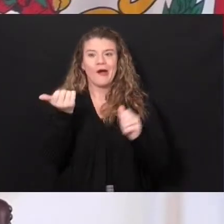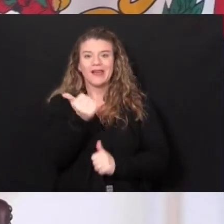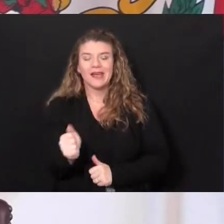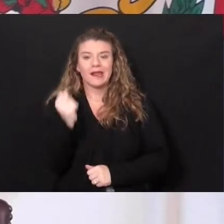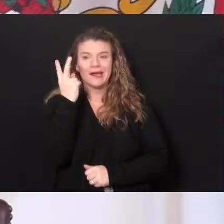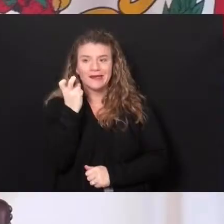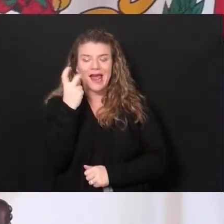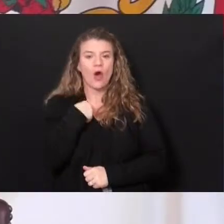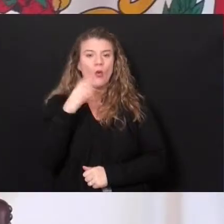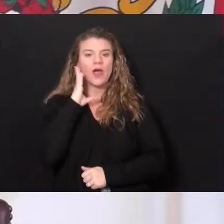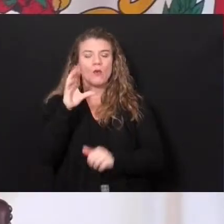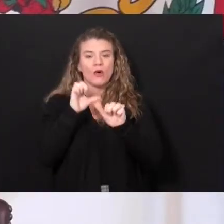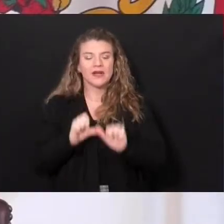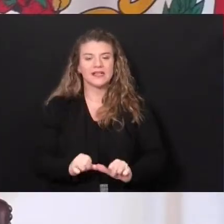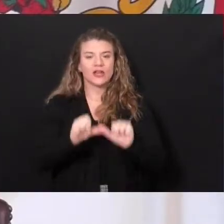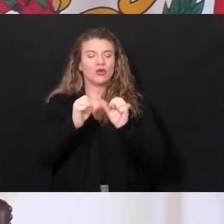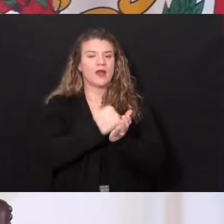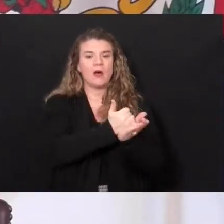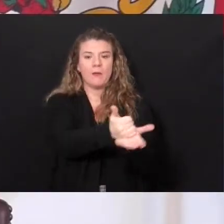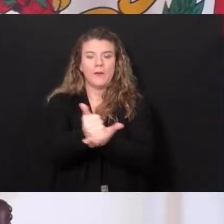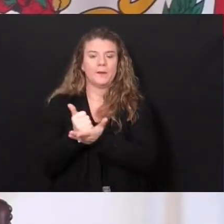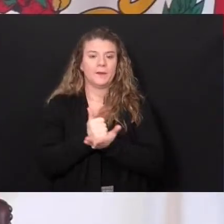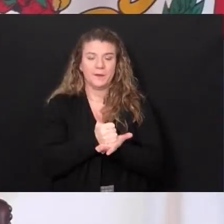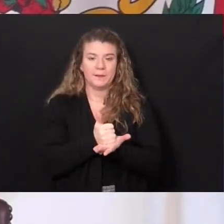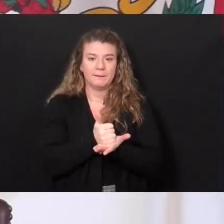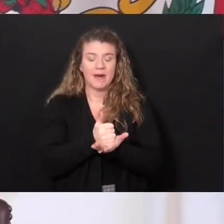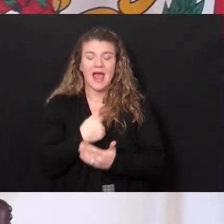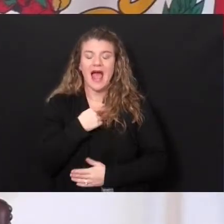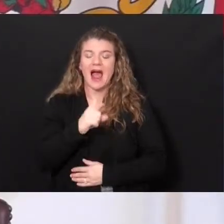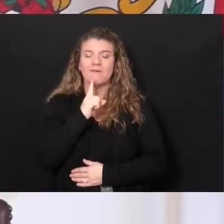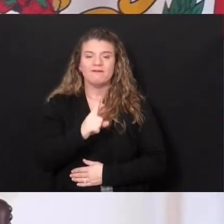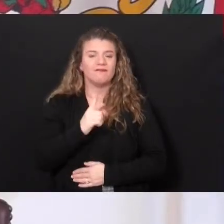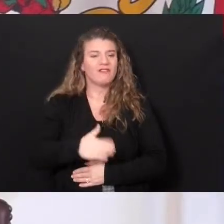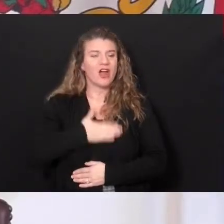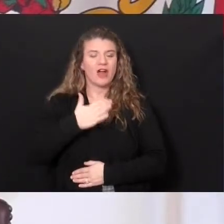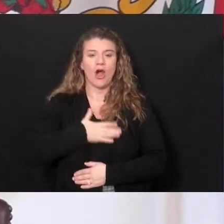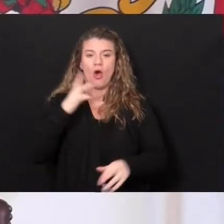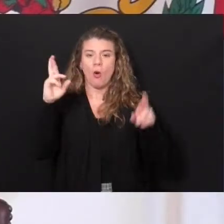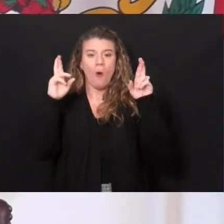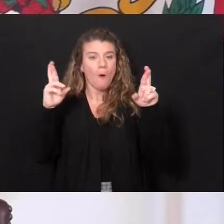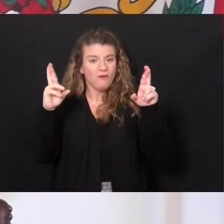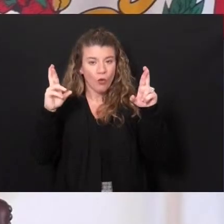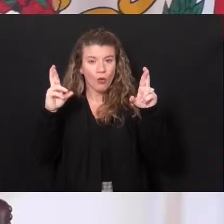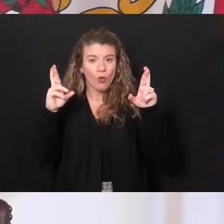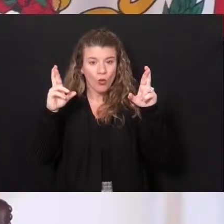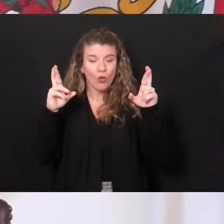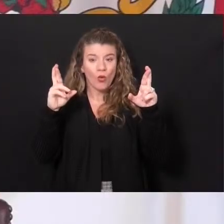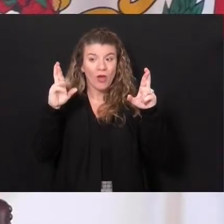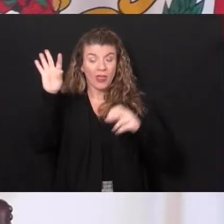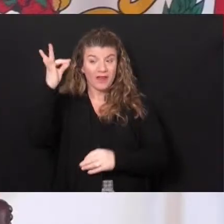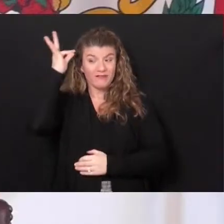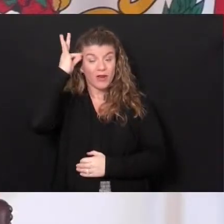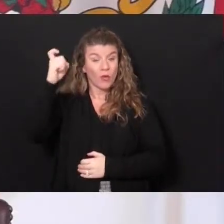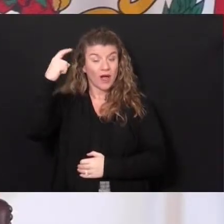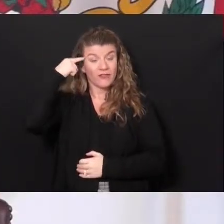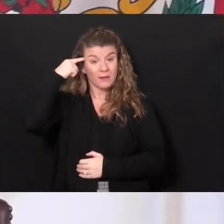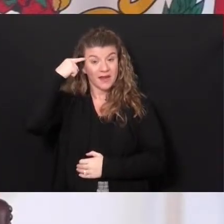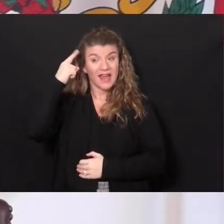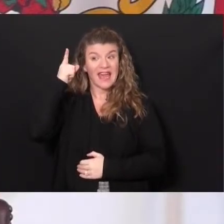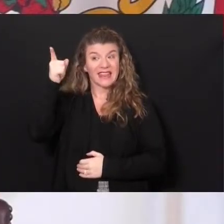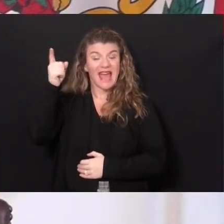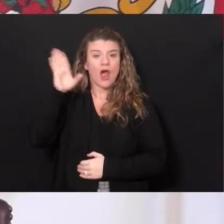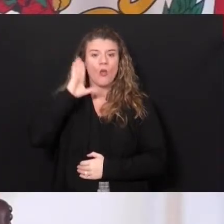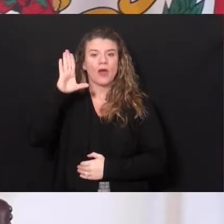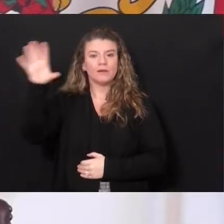will continue to try to help in every way. I am very hopeful from the standpoint of the federal government that there will